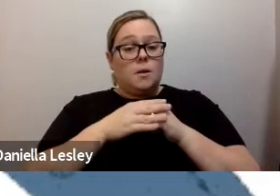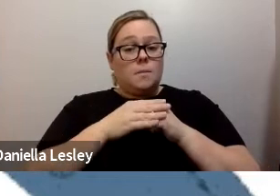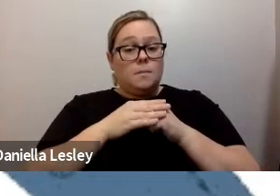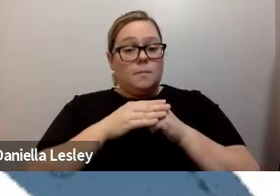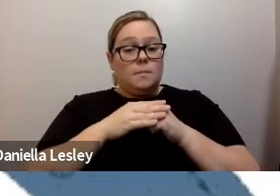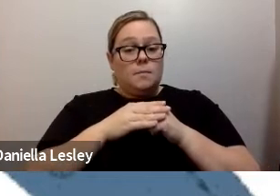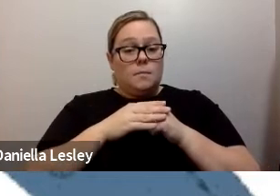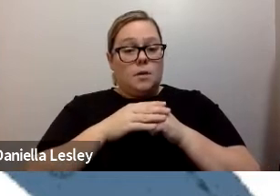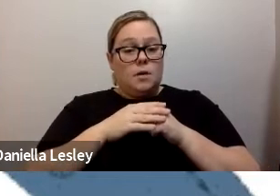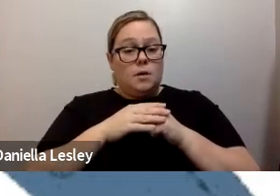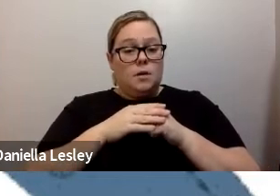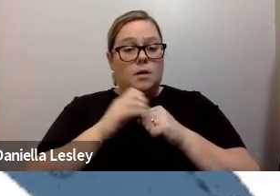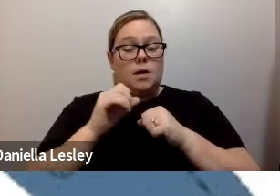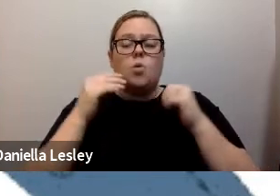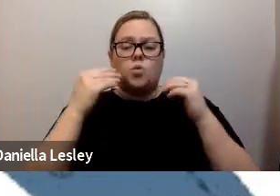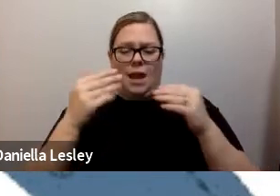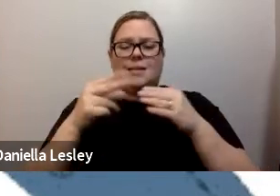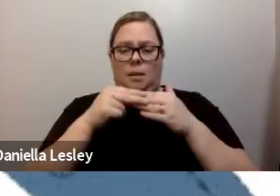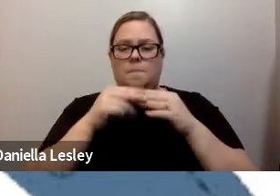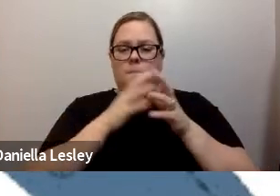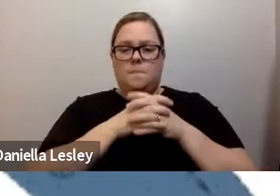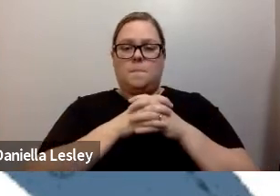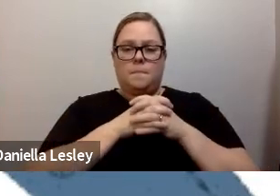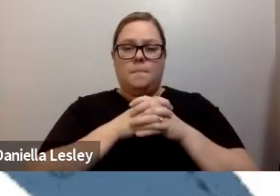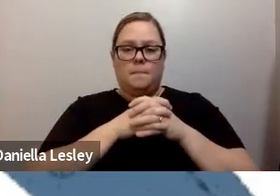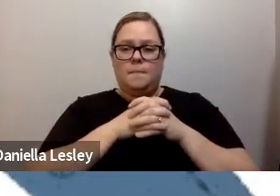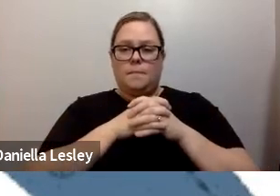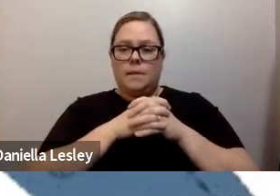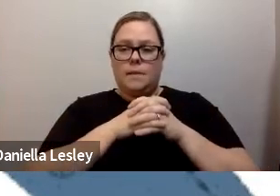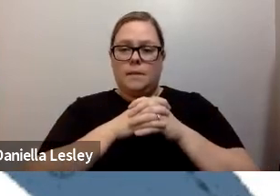and yeah, so we'll go ahead and do the next slide.